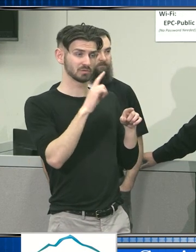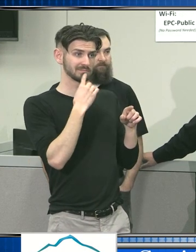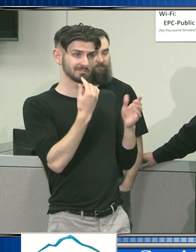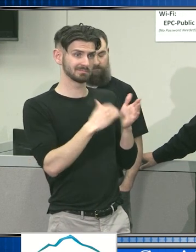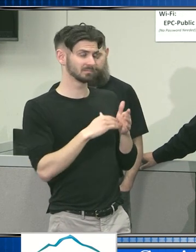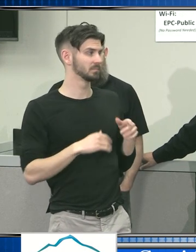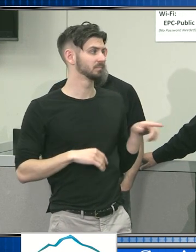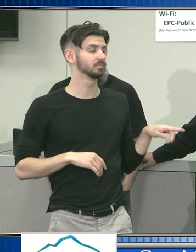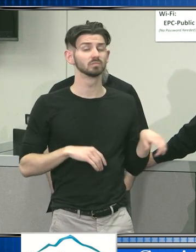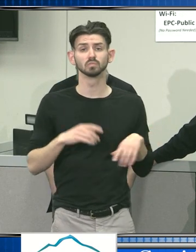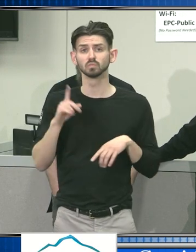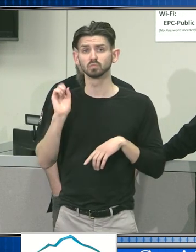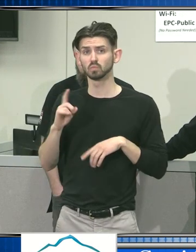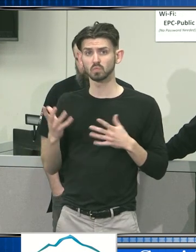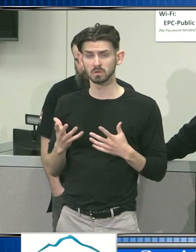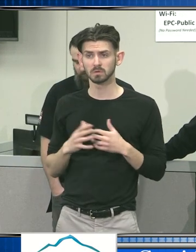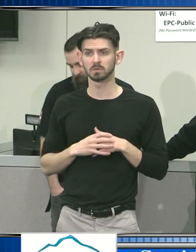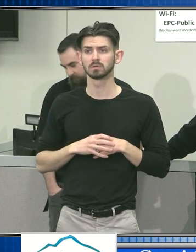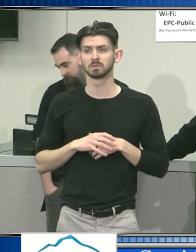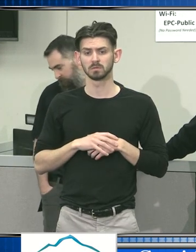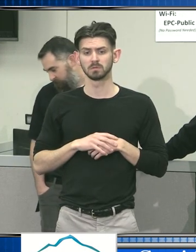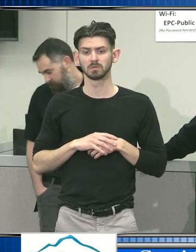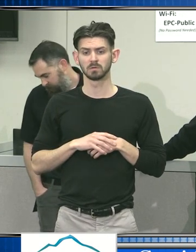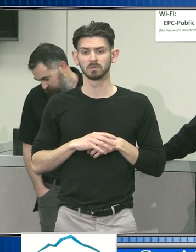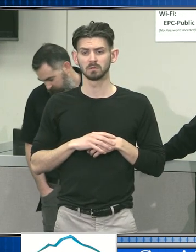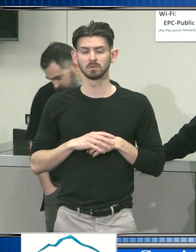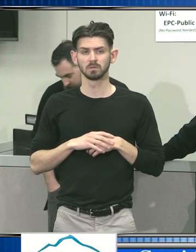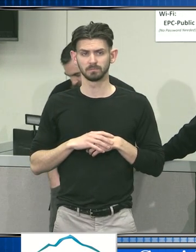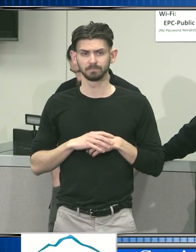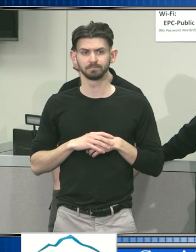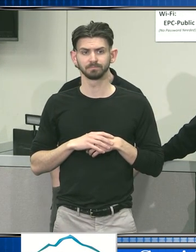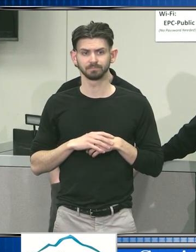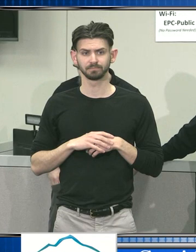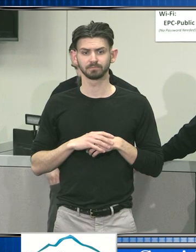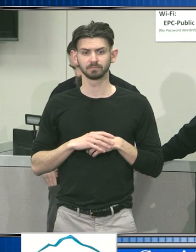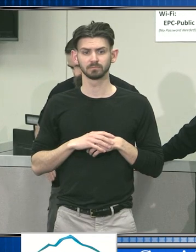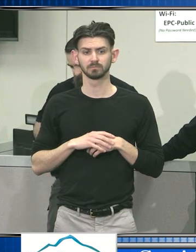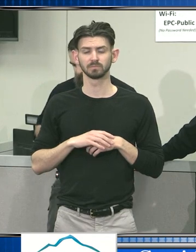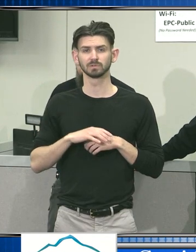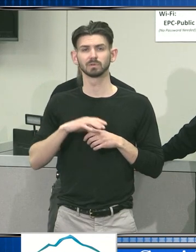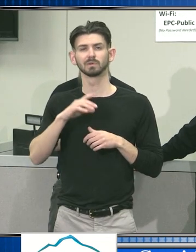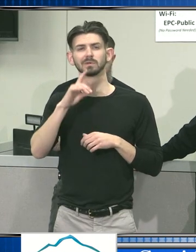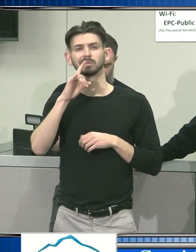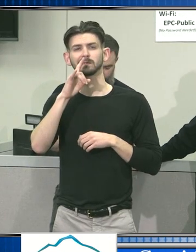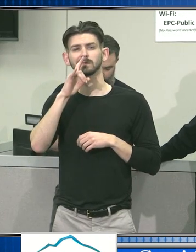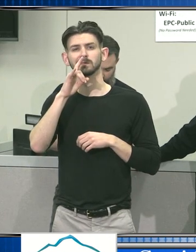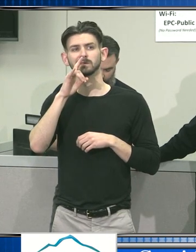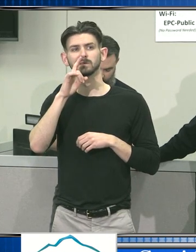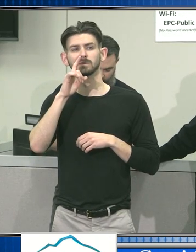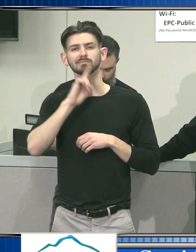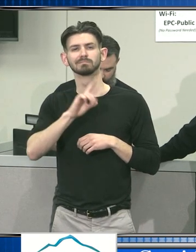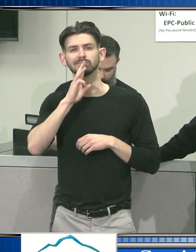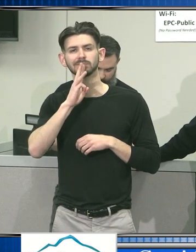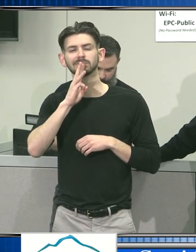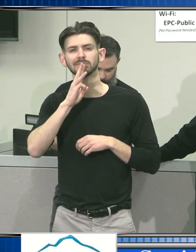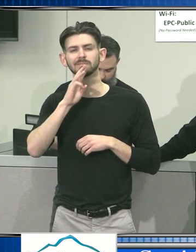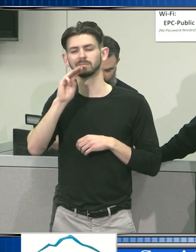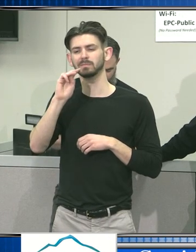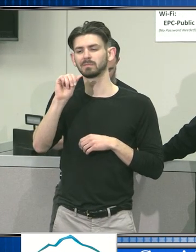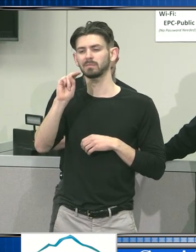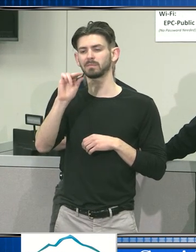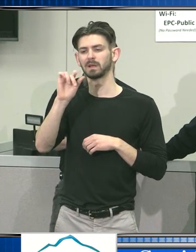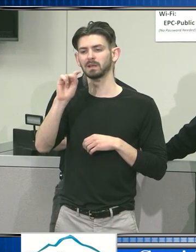question is, in light of the fact that the city of Manitou Springs has chosen to close the